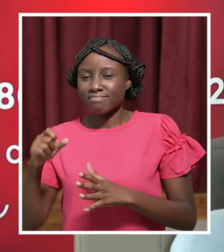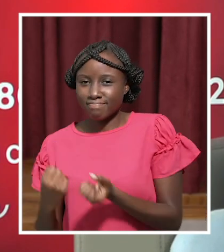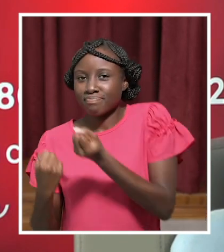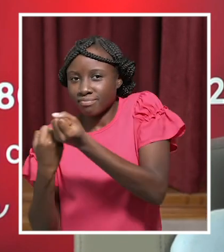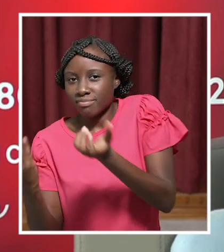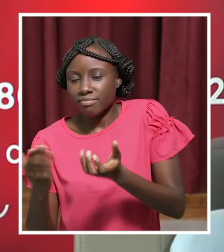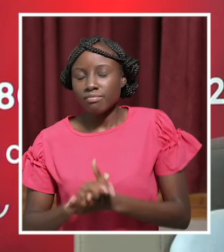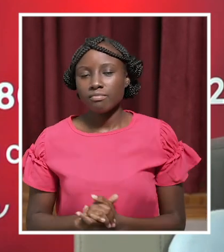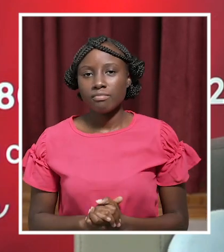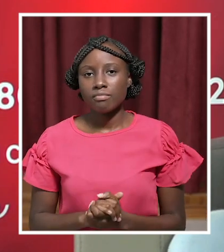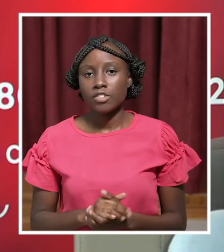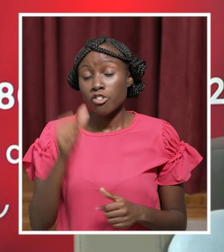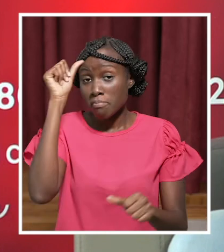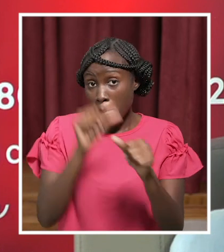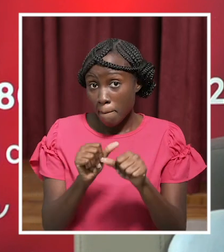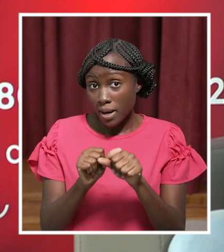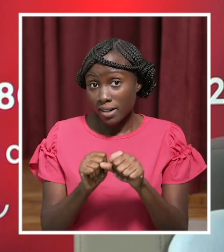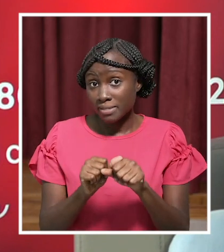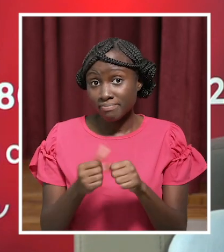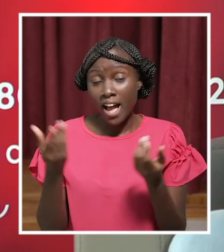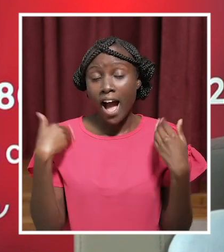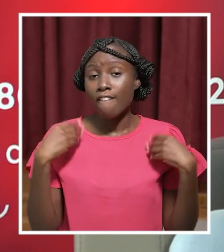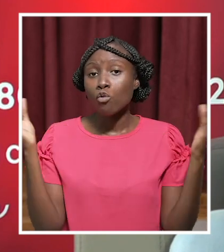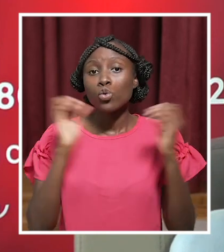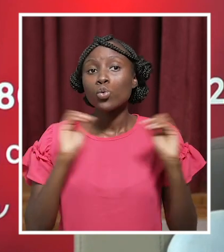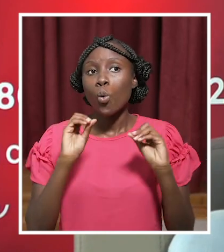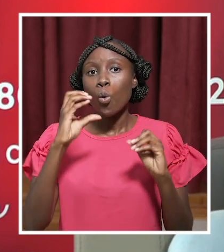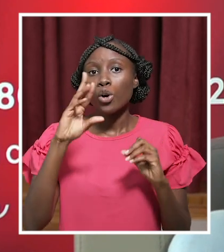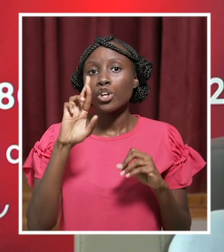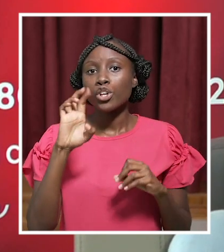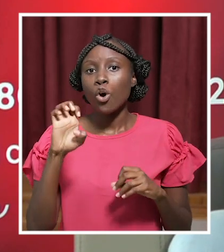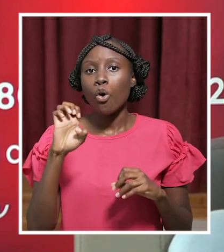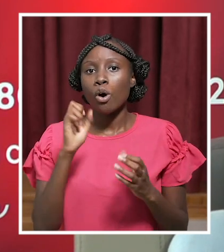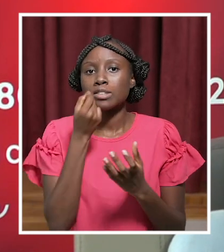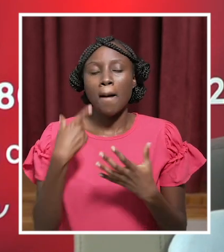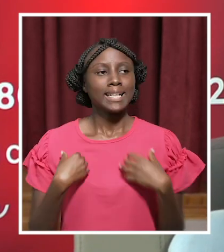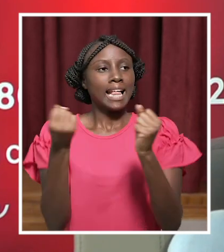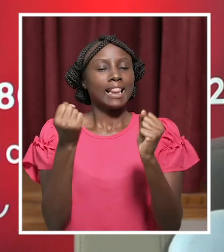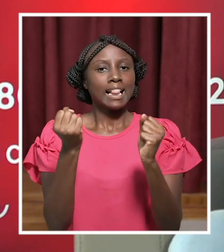again, there's no cure for it. I need to make note of that. There's no tablet or there's